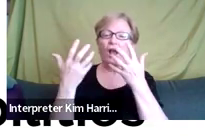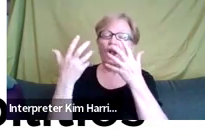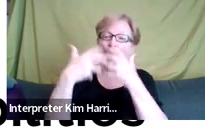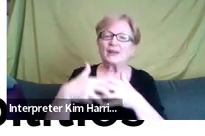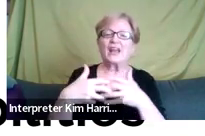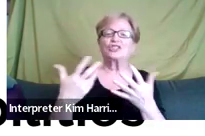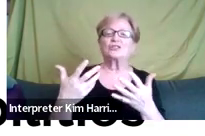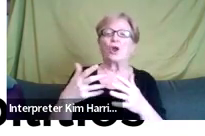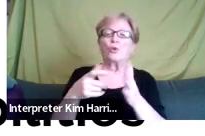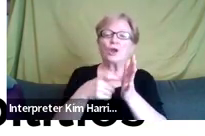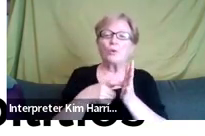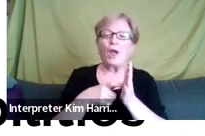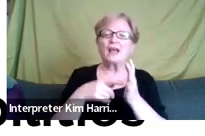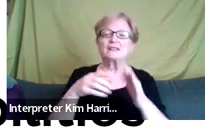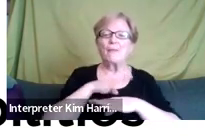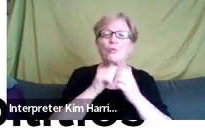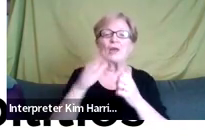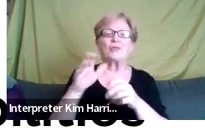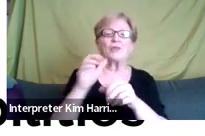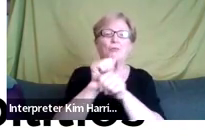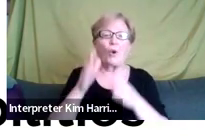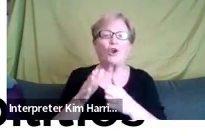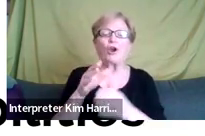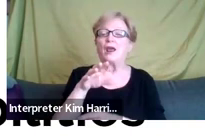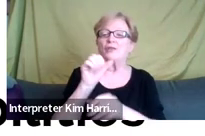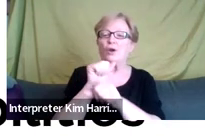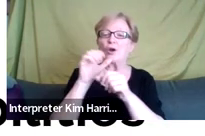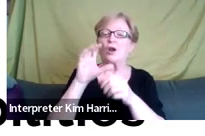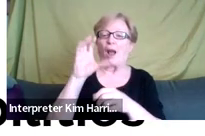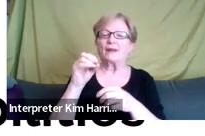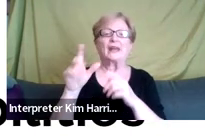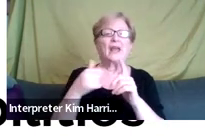of employees who identified as white. So